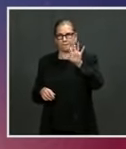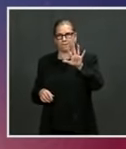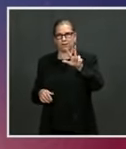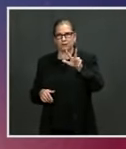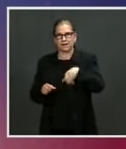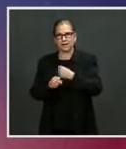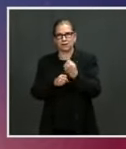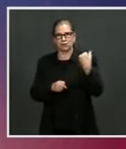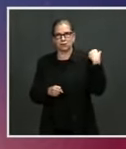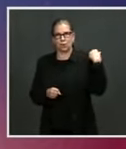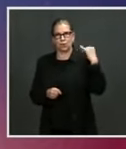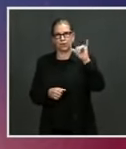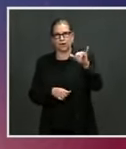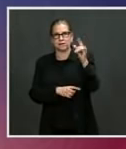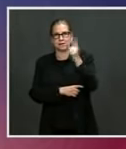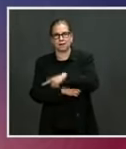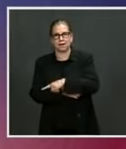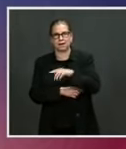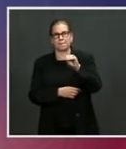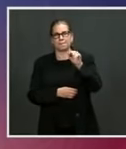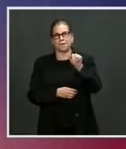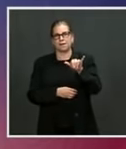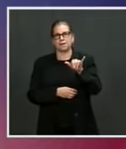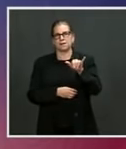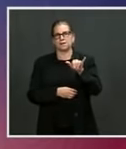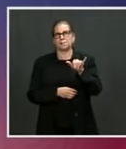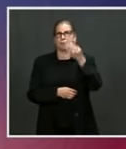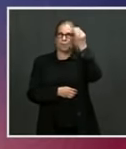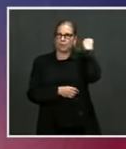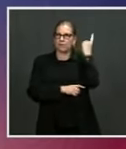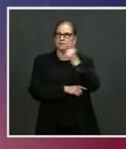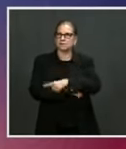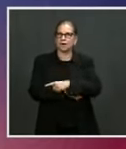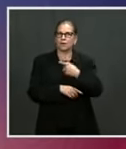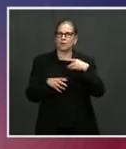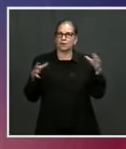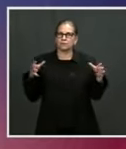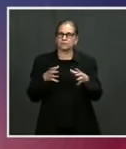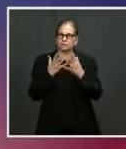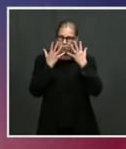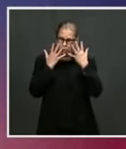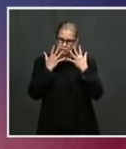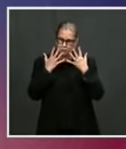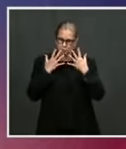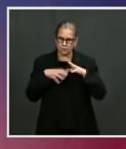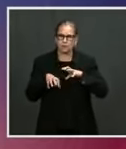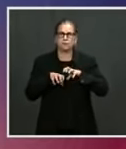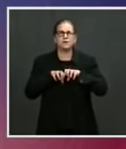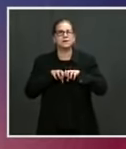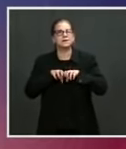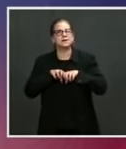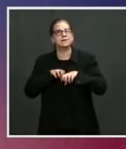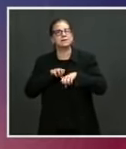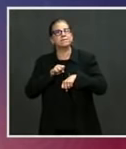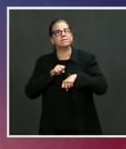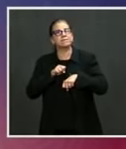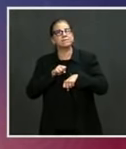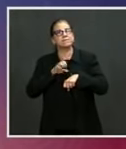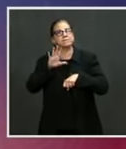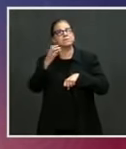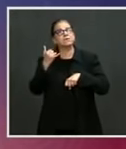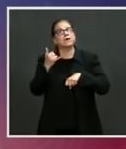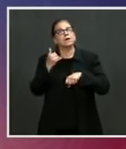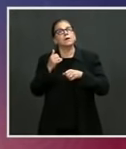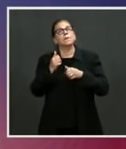come together as Americans to mourn. But much more importantly than mourning, we come together as Americans to